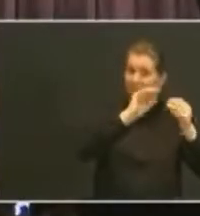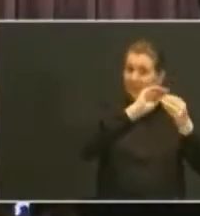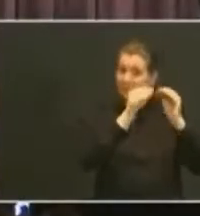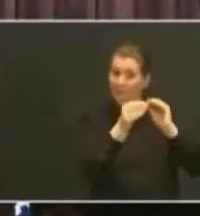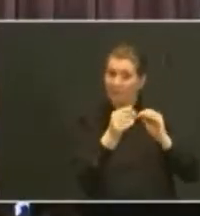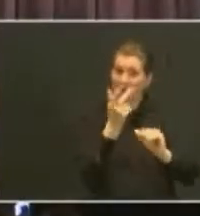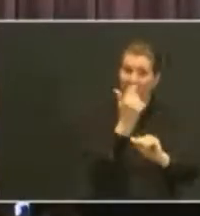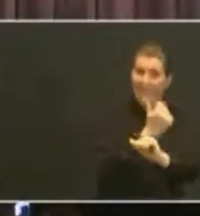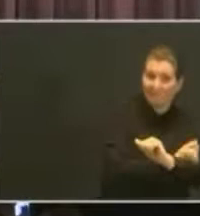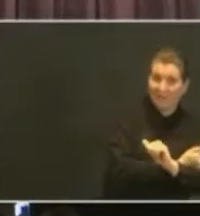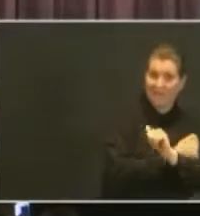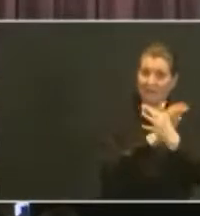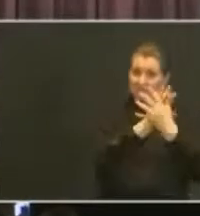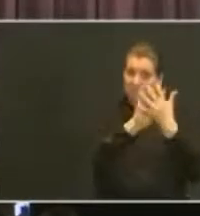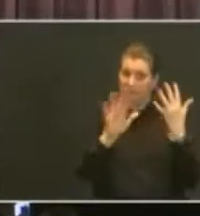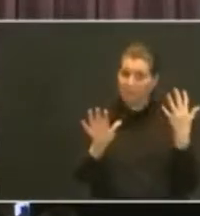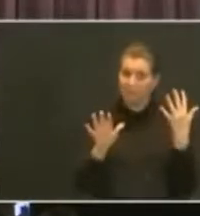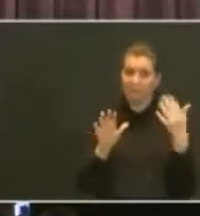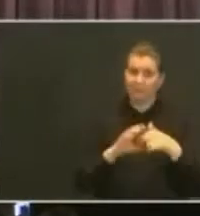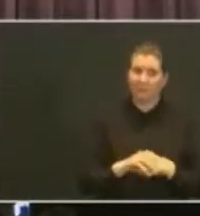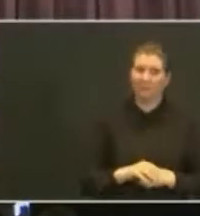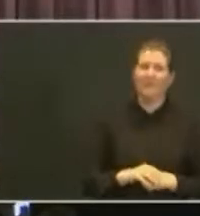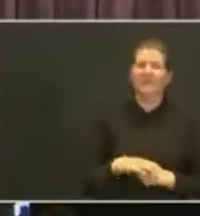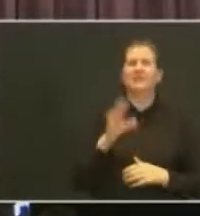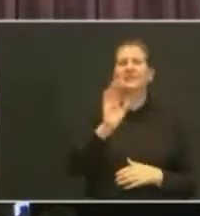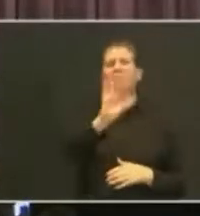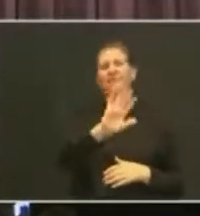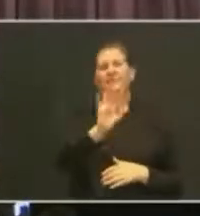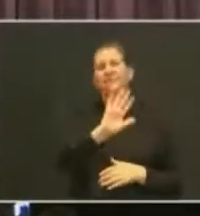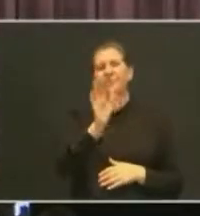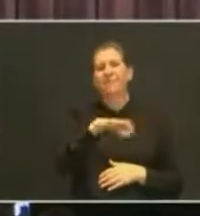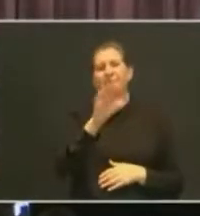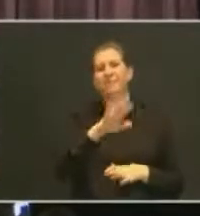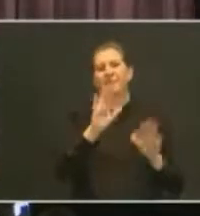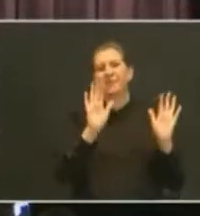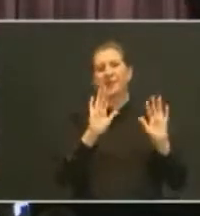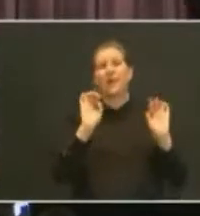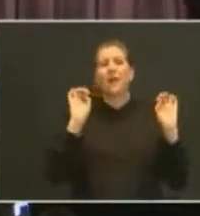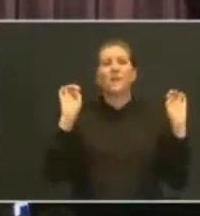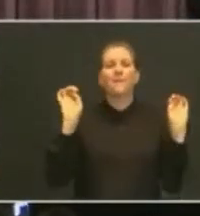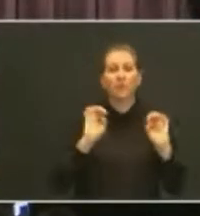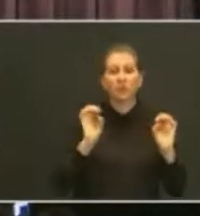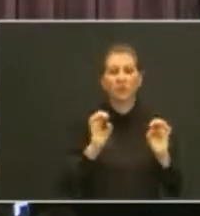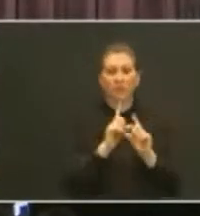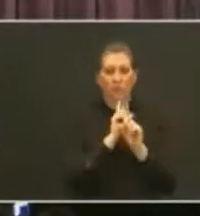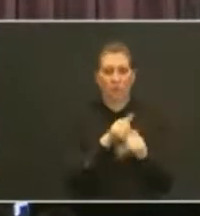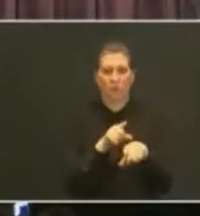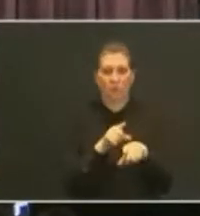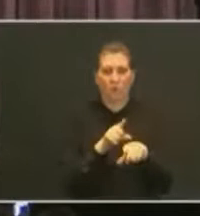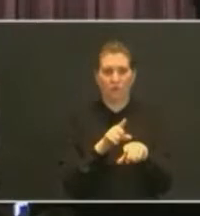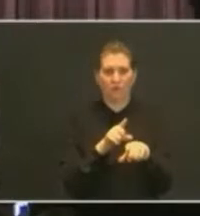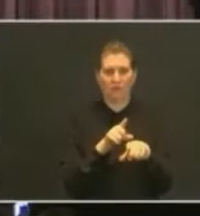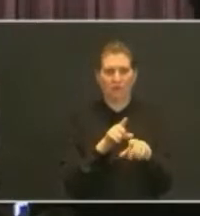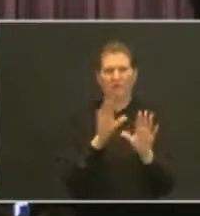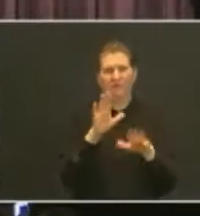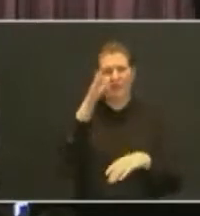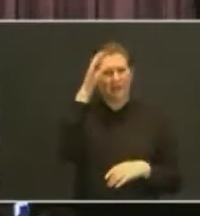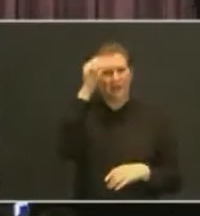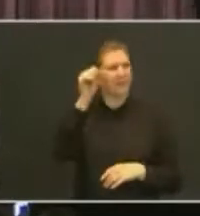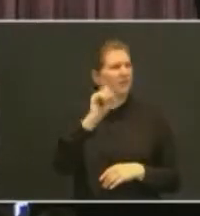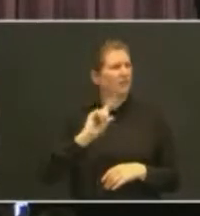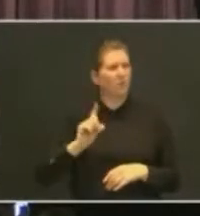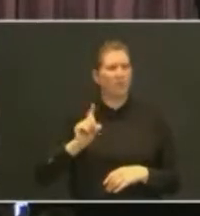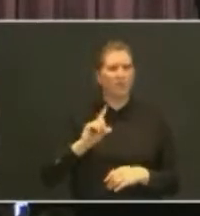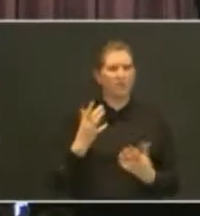vaccinations. Order seems You want to to add to trump. Just hang on a second. That emergency order seems to trump some common sense. I got an email from